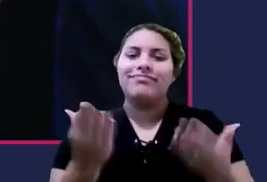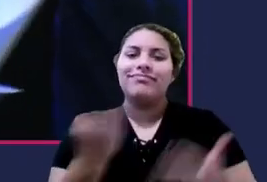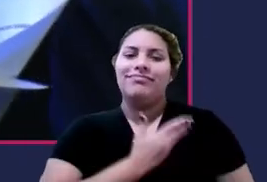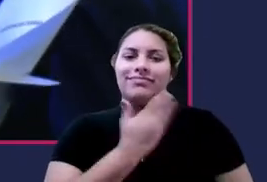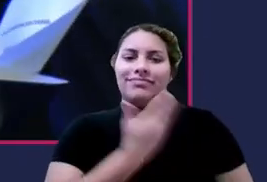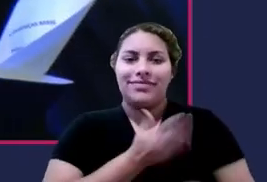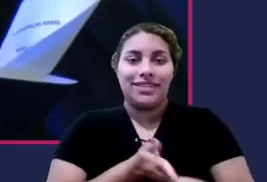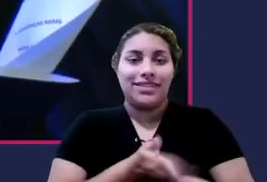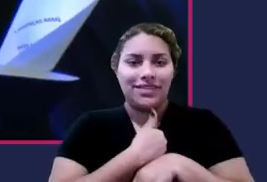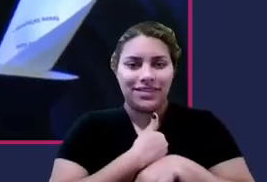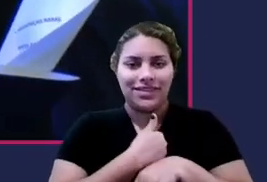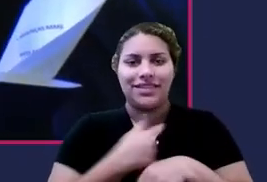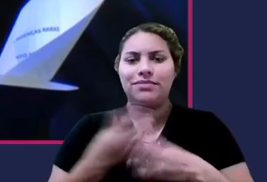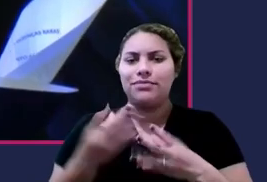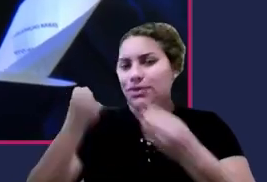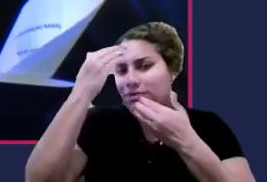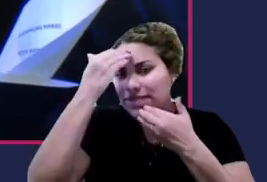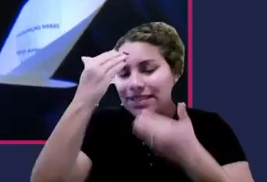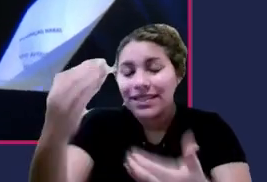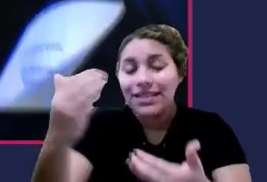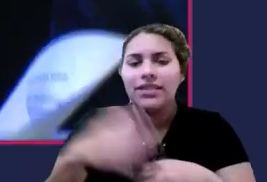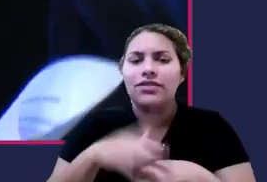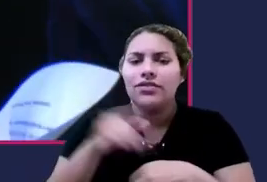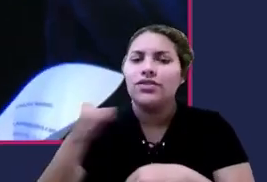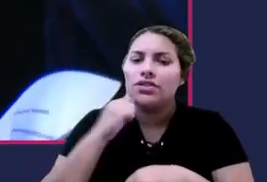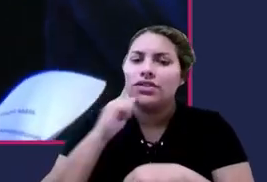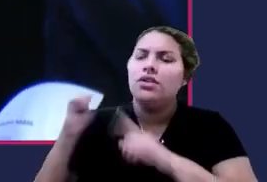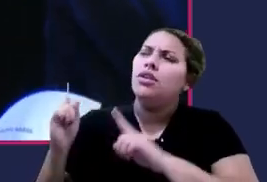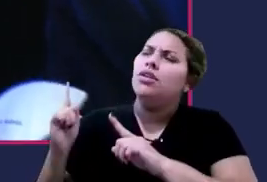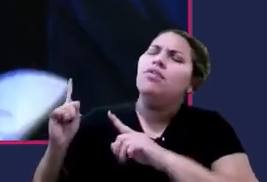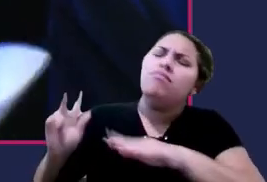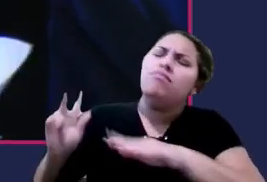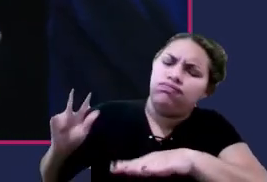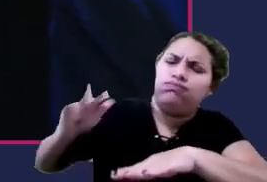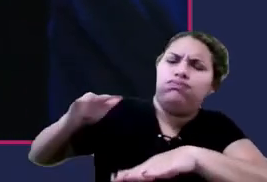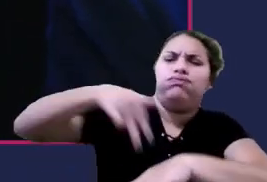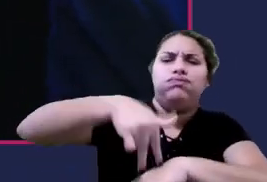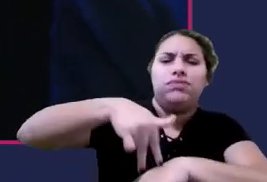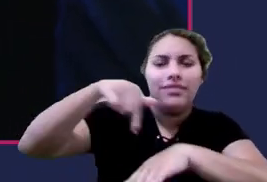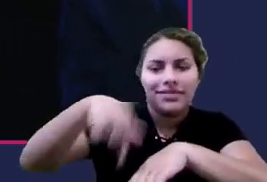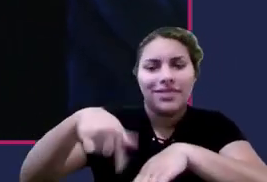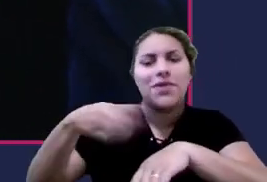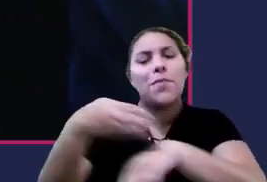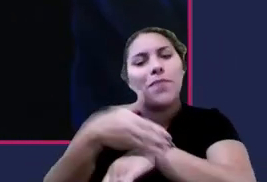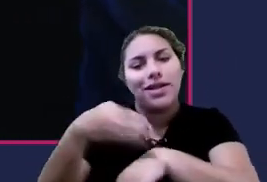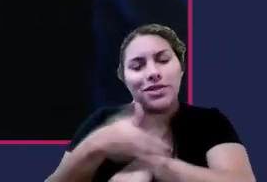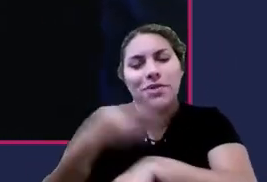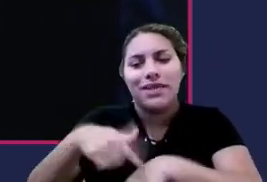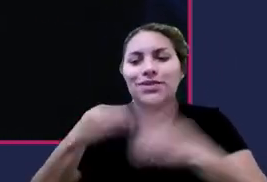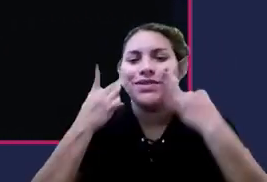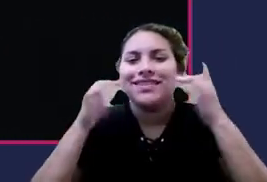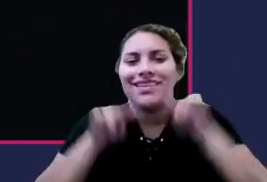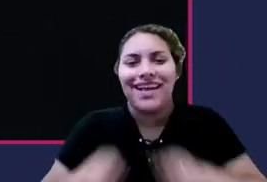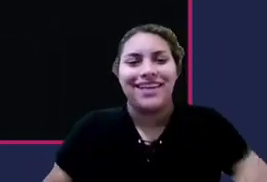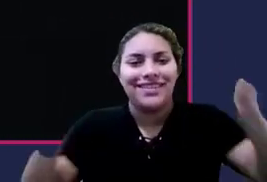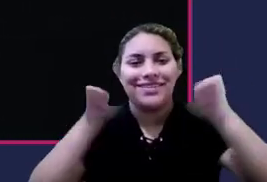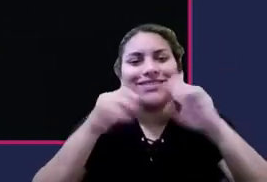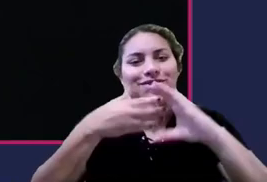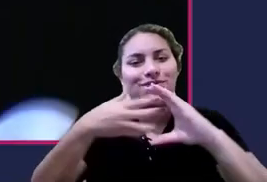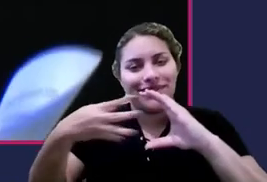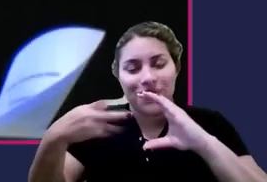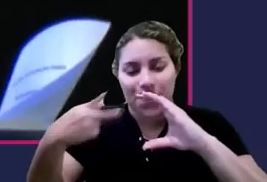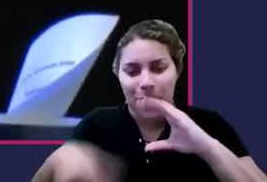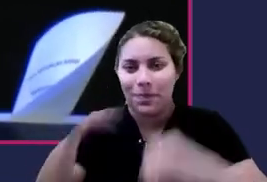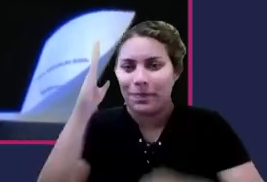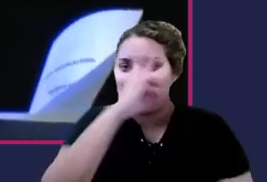but we are going to start. Well, dear friends, once again, thank you so much for coming here today to take part of one